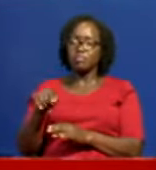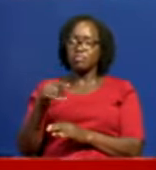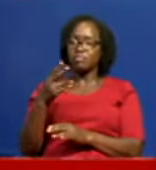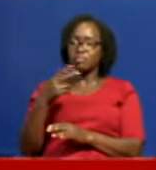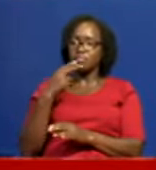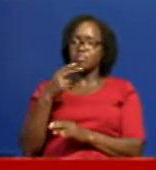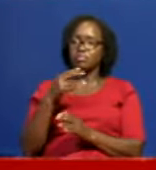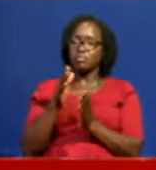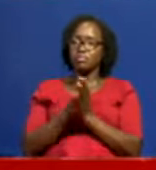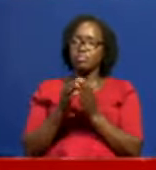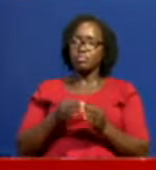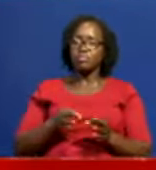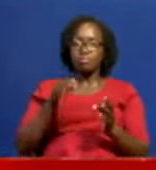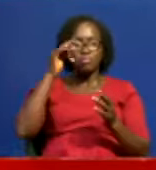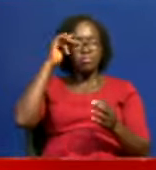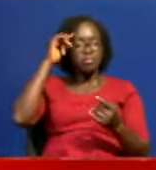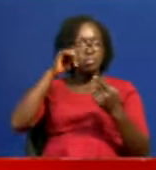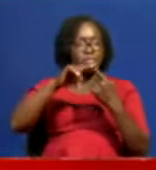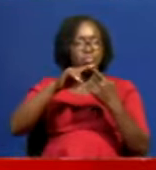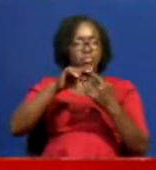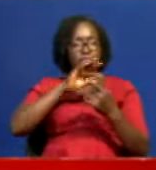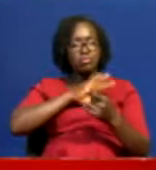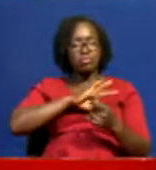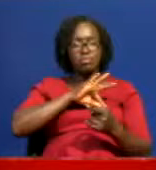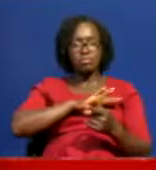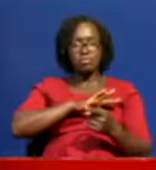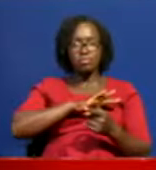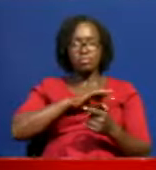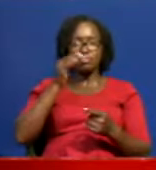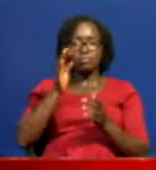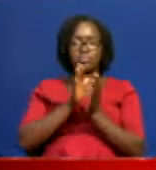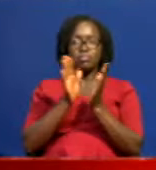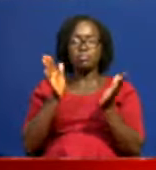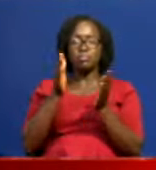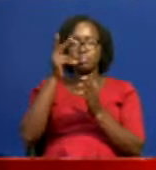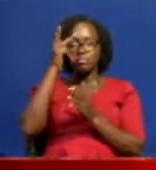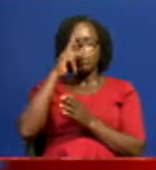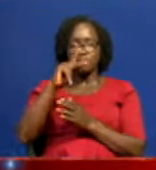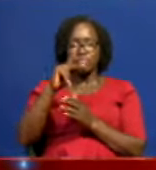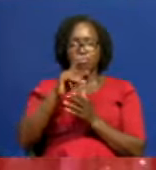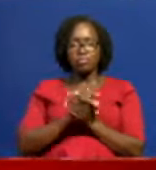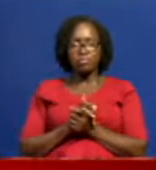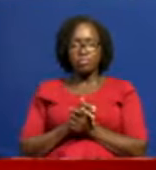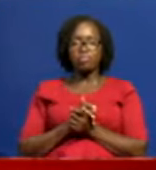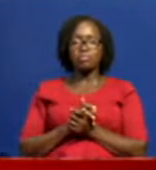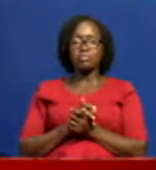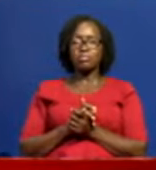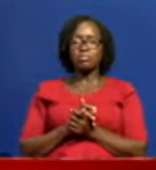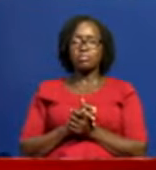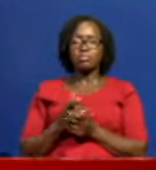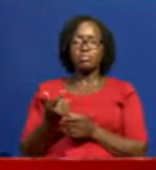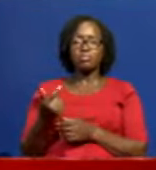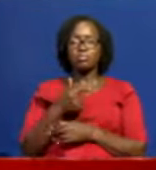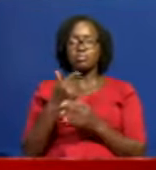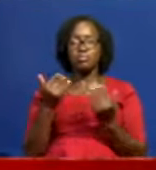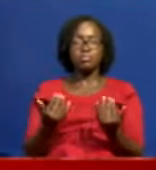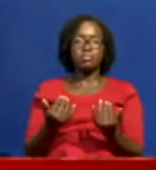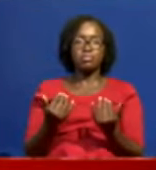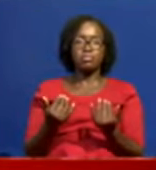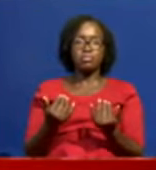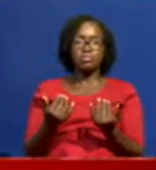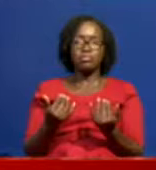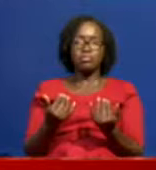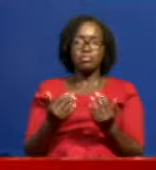the legitimate targets and beneficiaries of public policy. We are at the moment